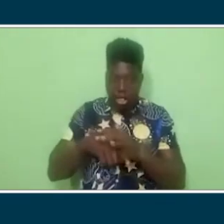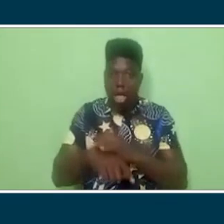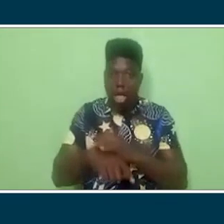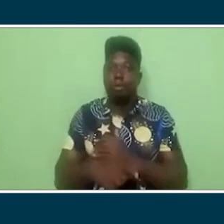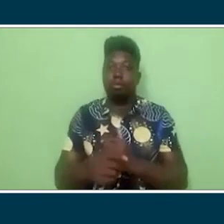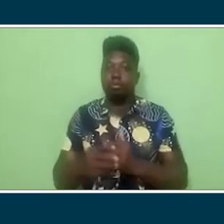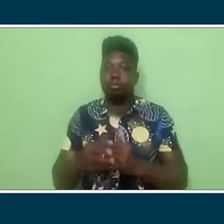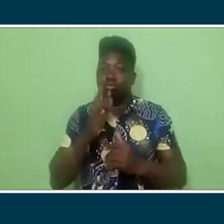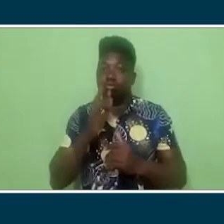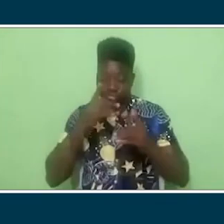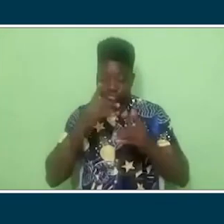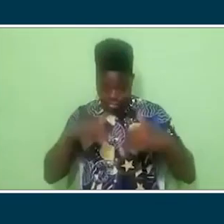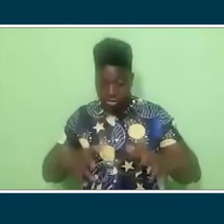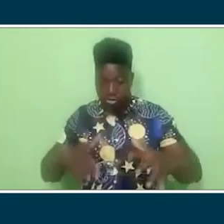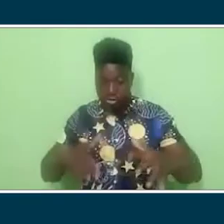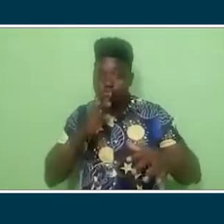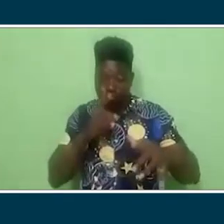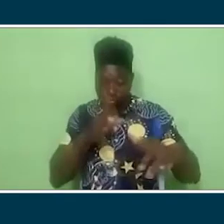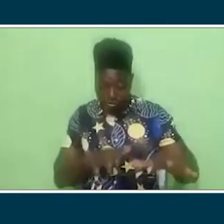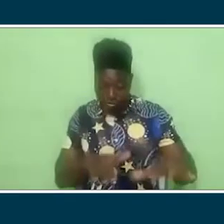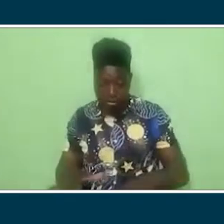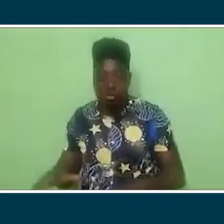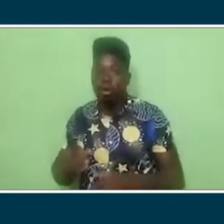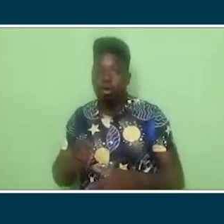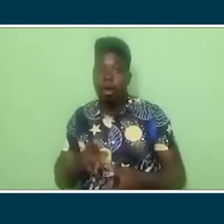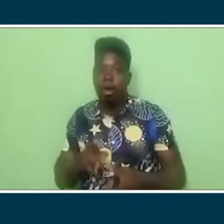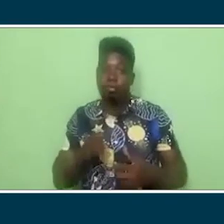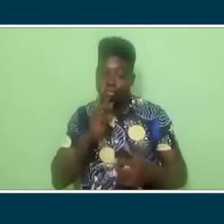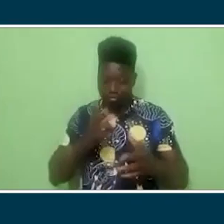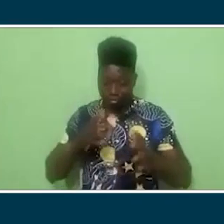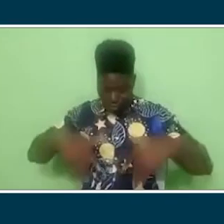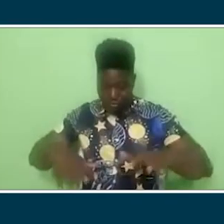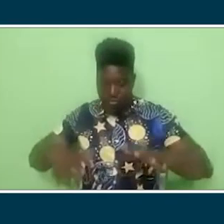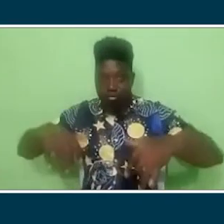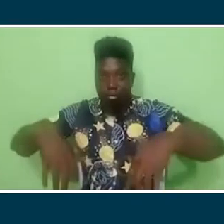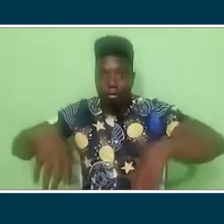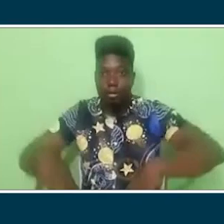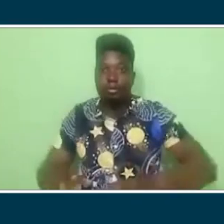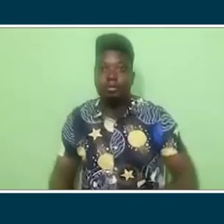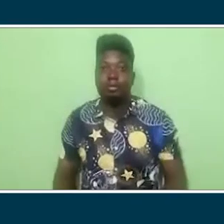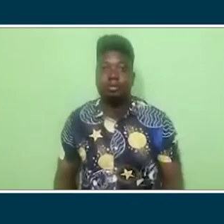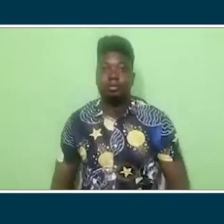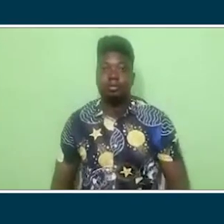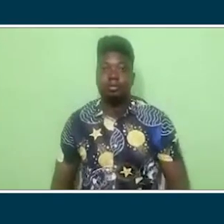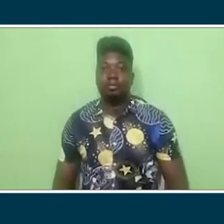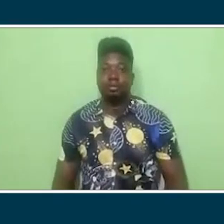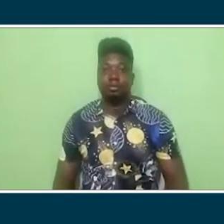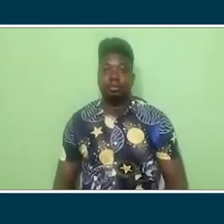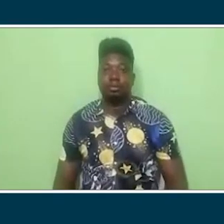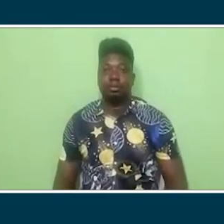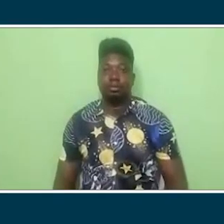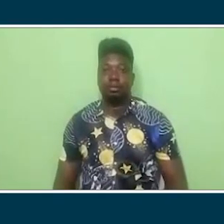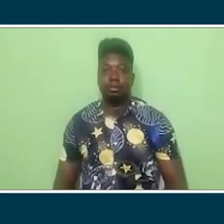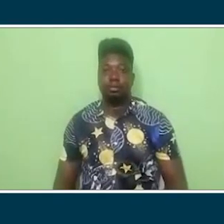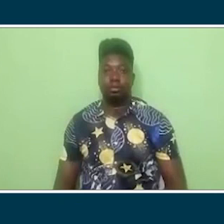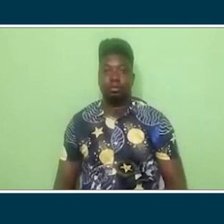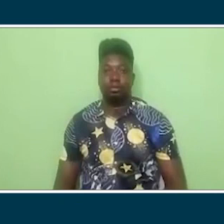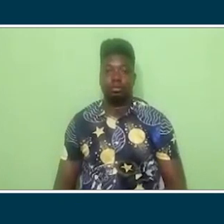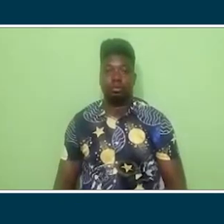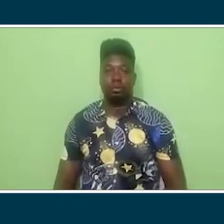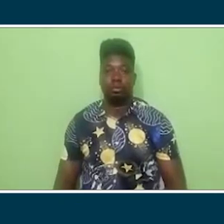And that's at the root of motivation of so many of our participation in cancel culture, is this